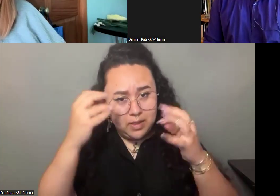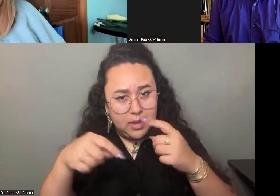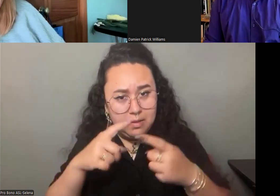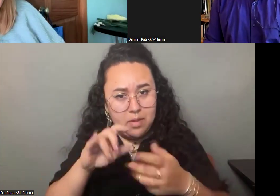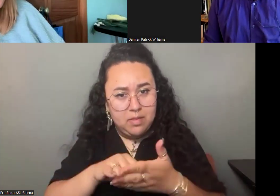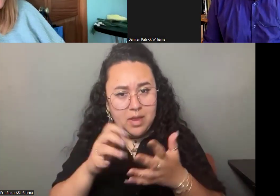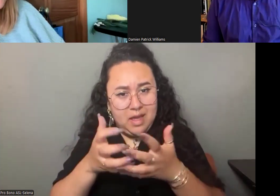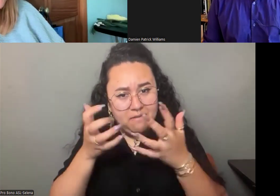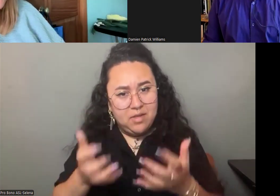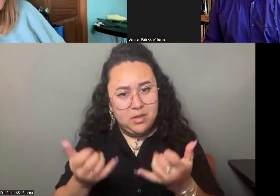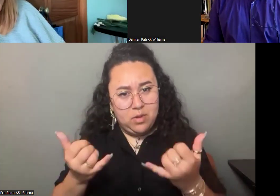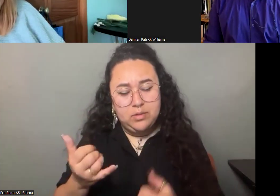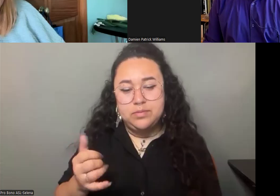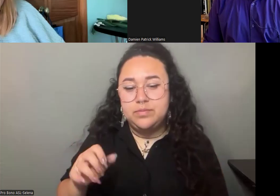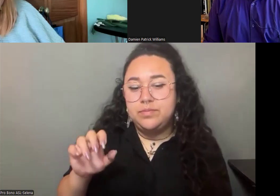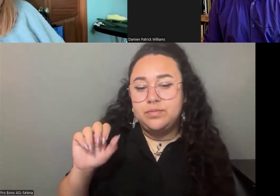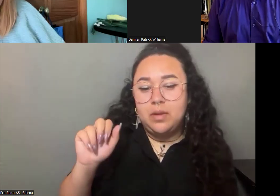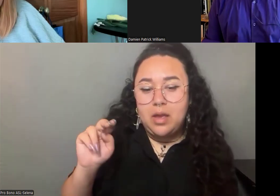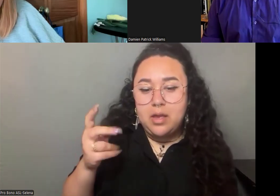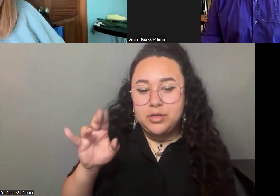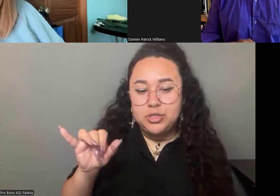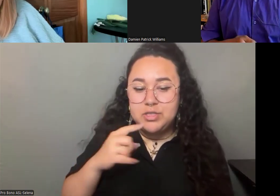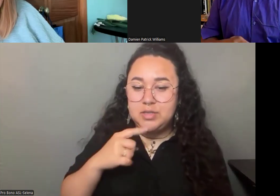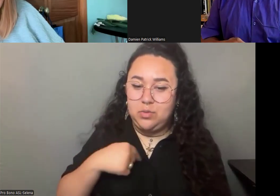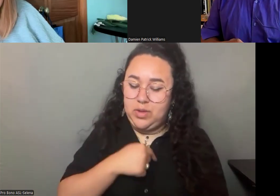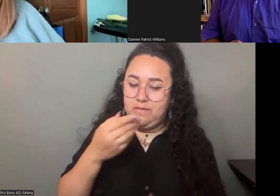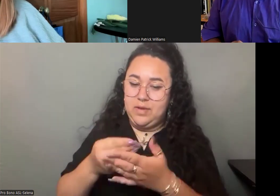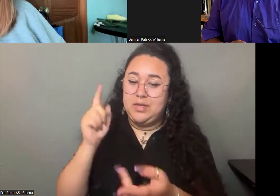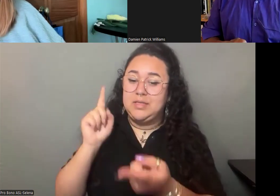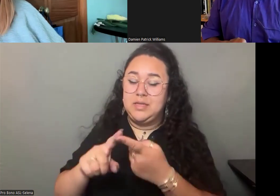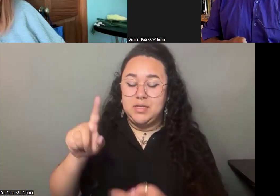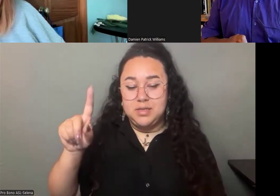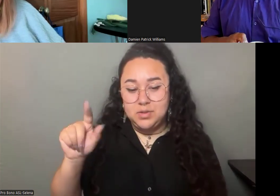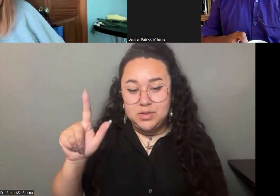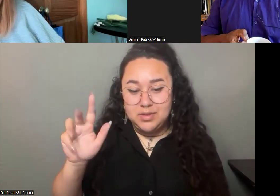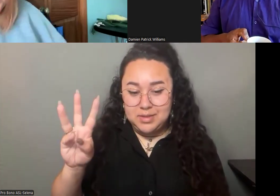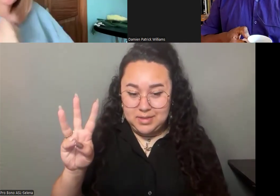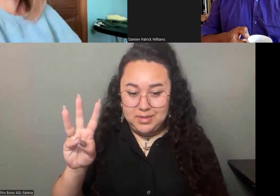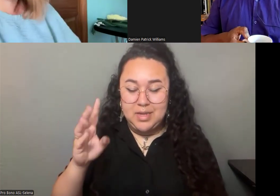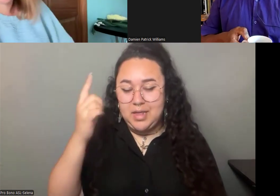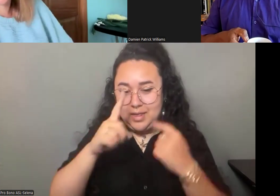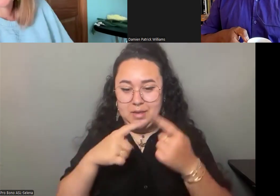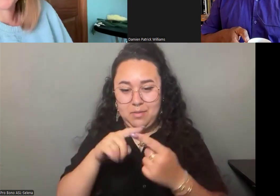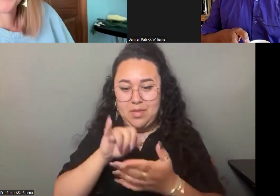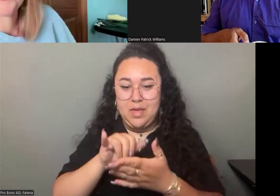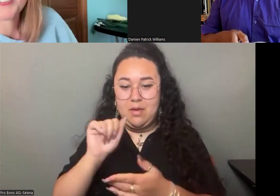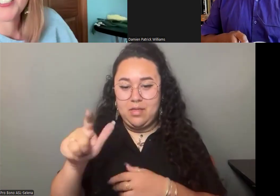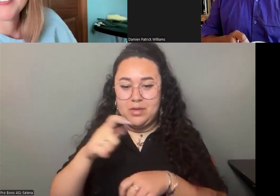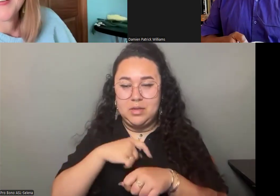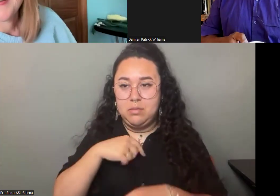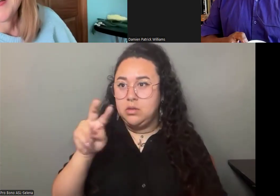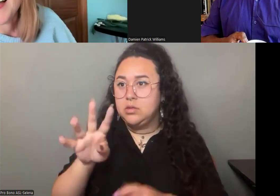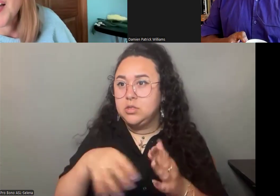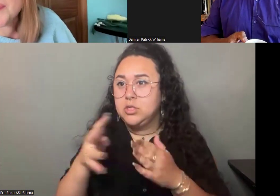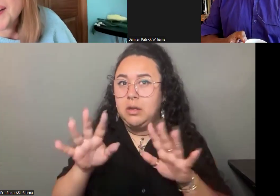and so we have funding through 2026. And I think about it all the time because I get stuck looking at the